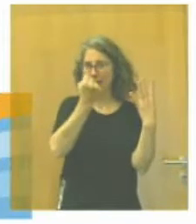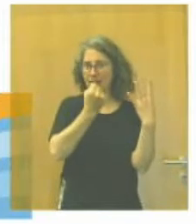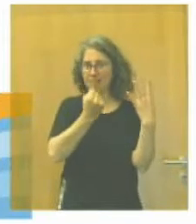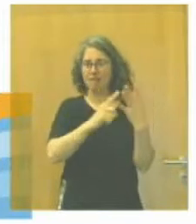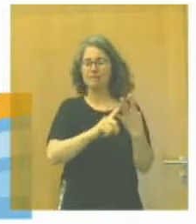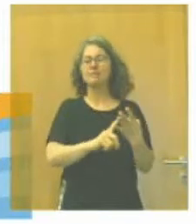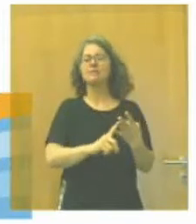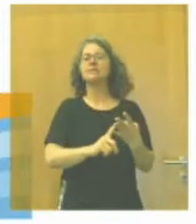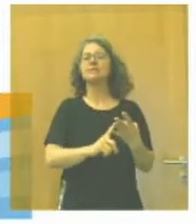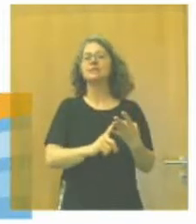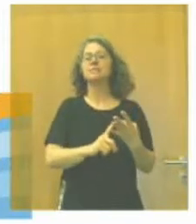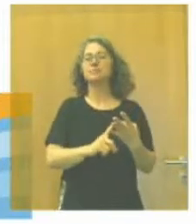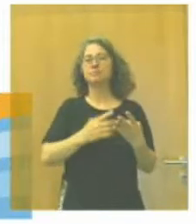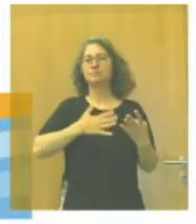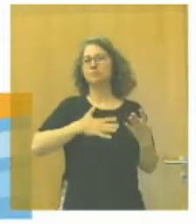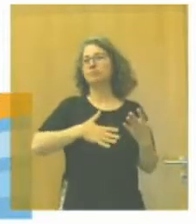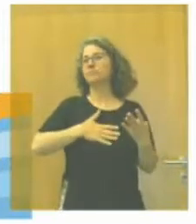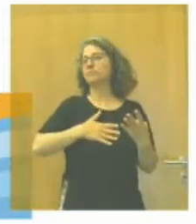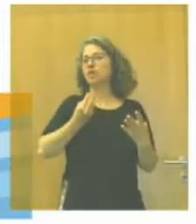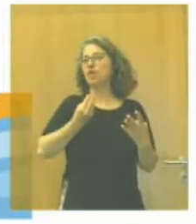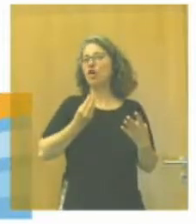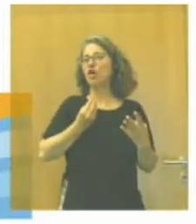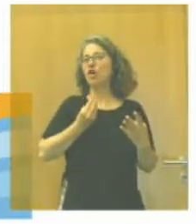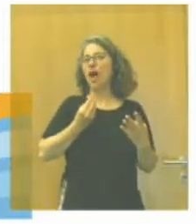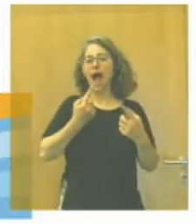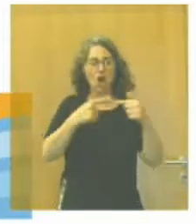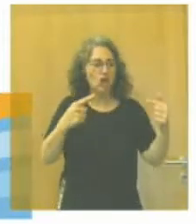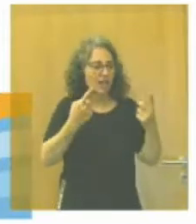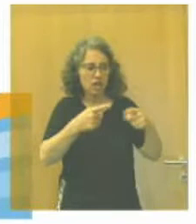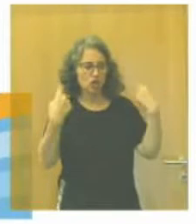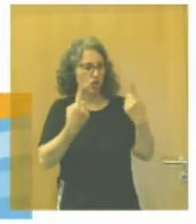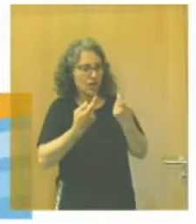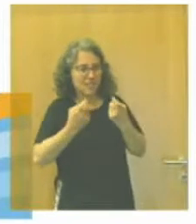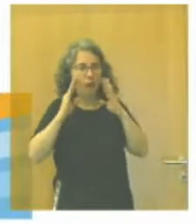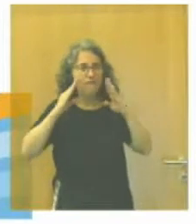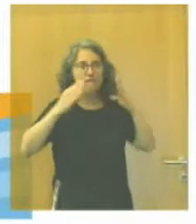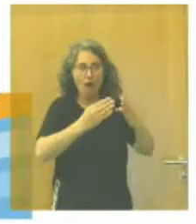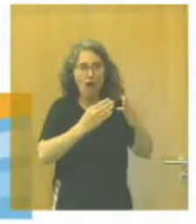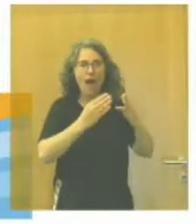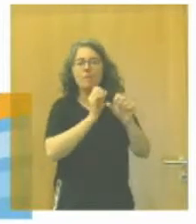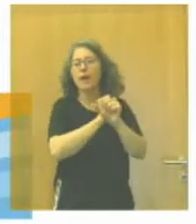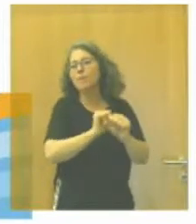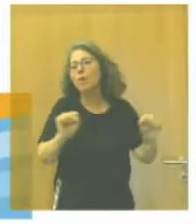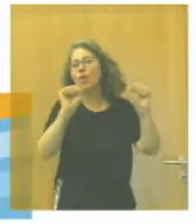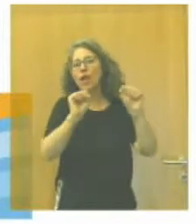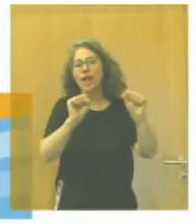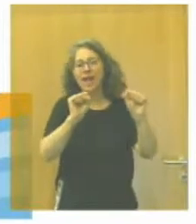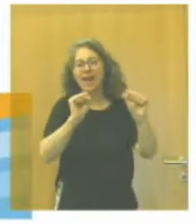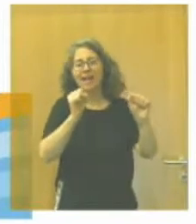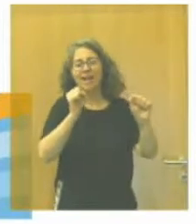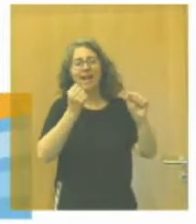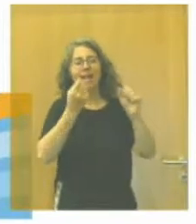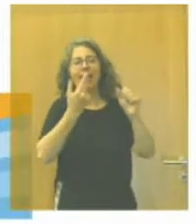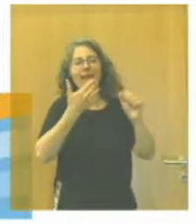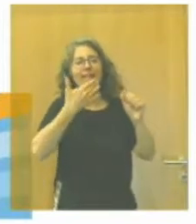aspects to be looked at, but for capturing most of the health burden, we captured that with